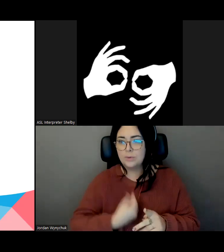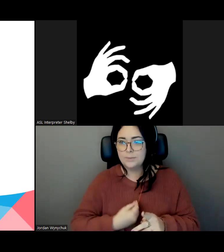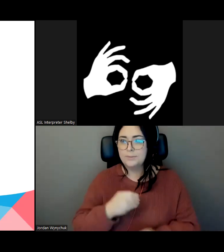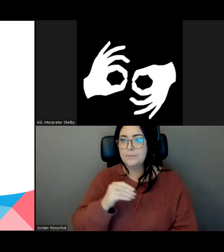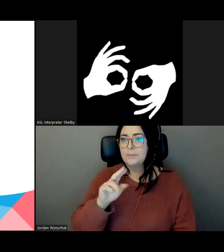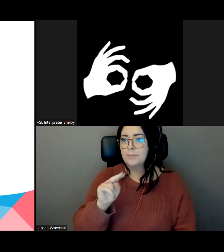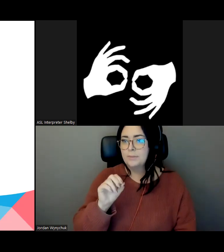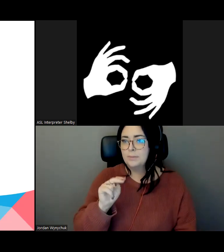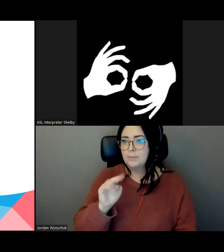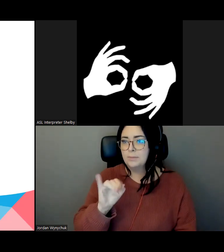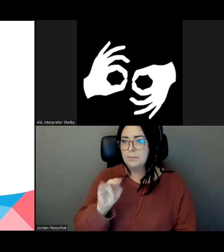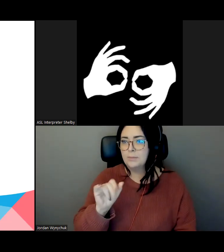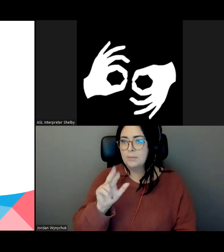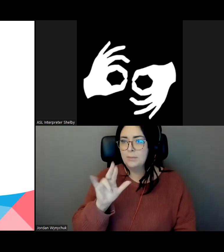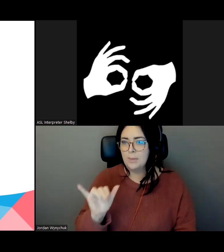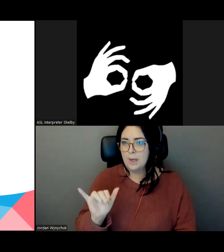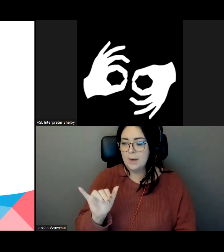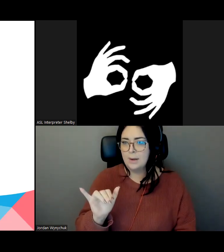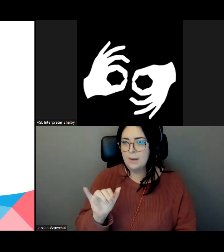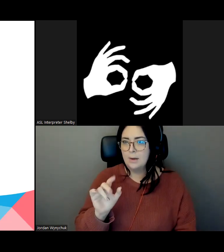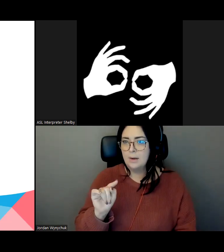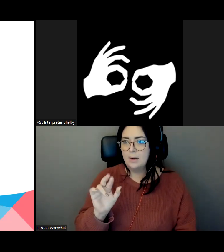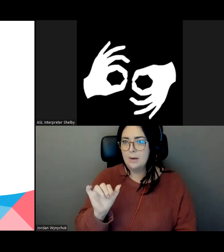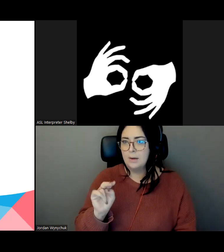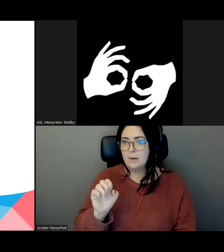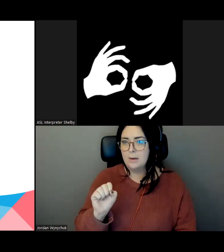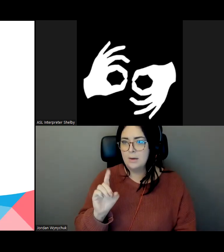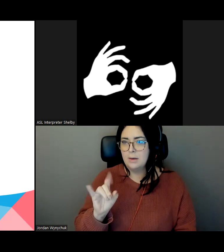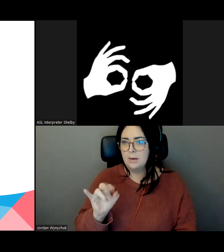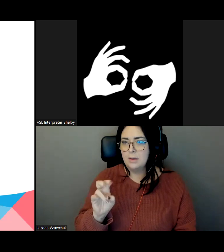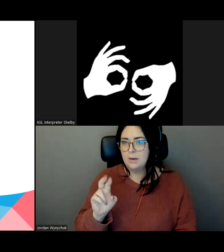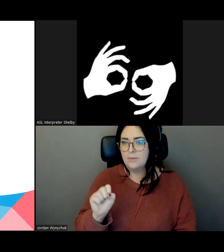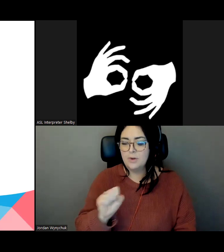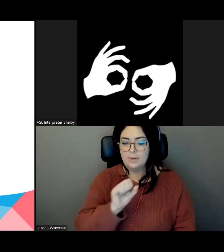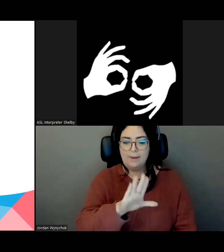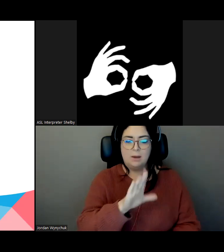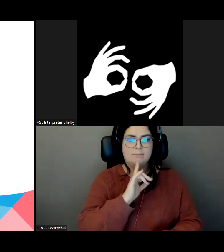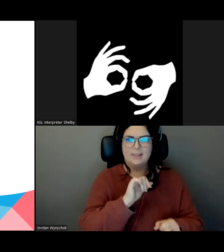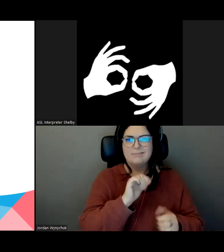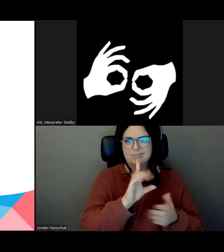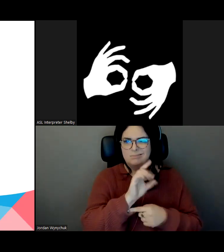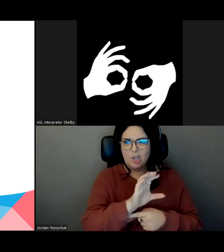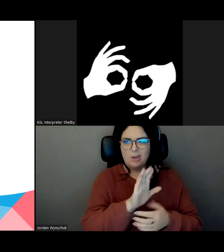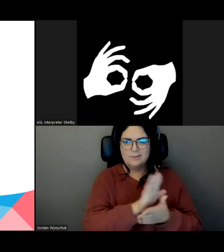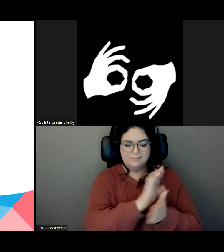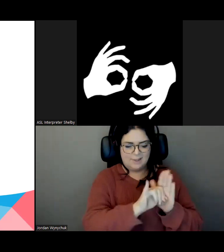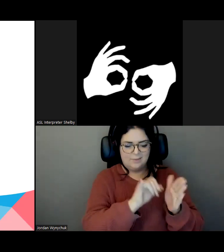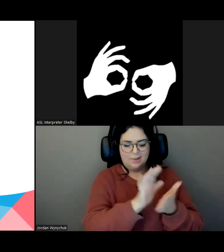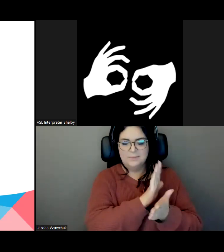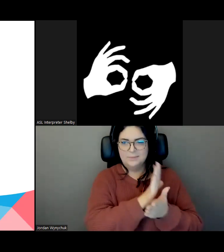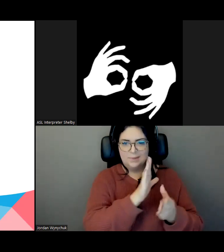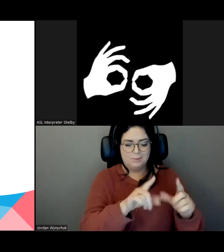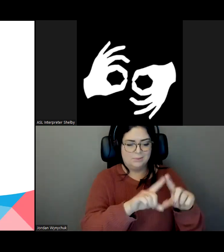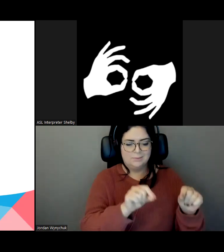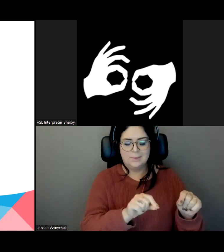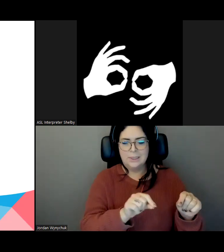their names might not always line up with their documentation, and that's, okay.